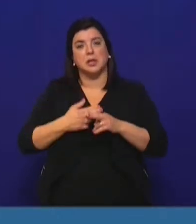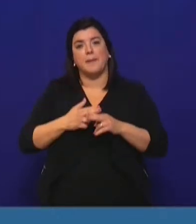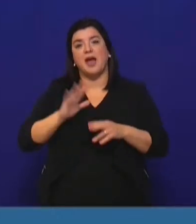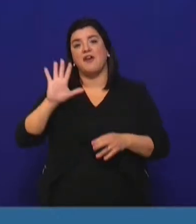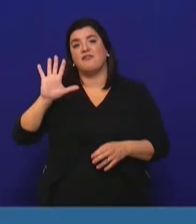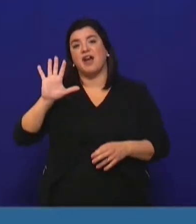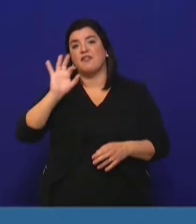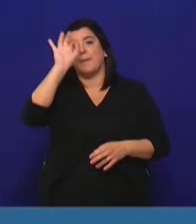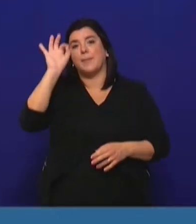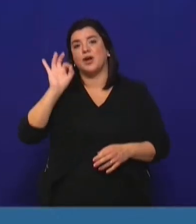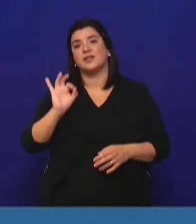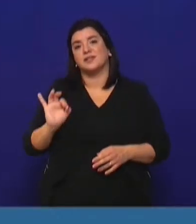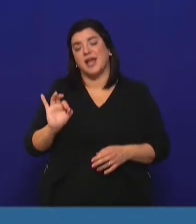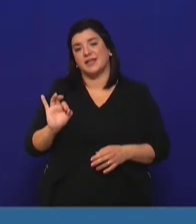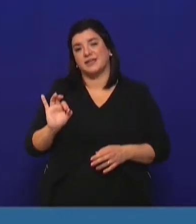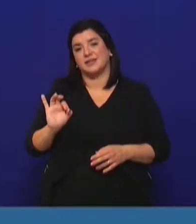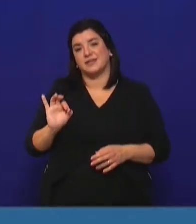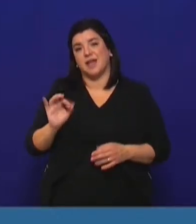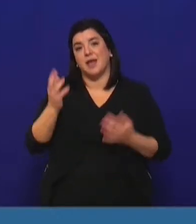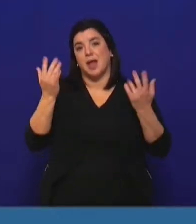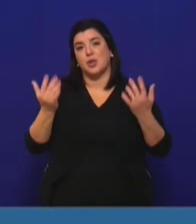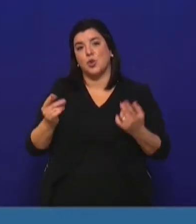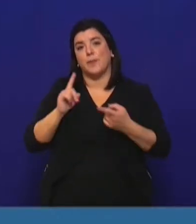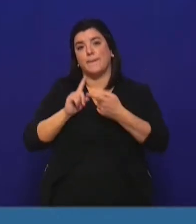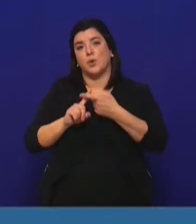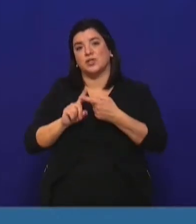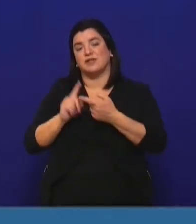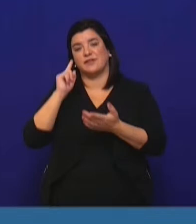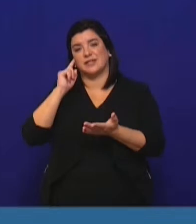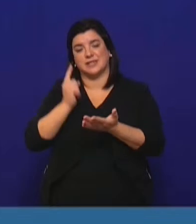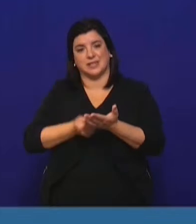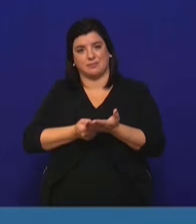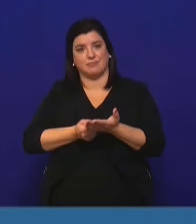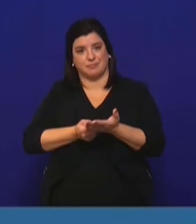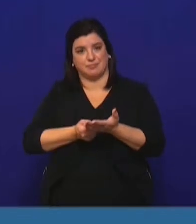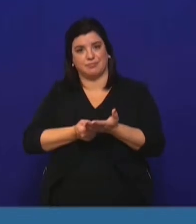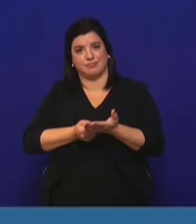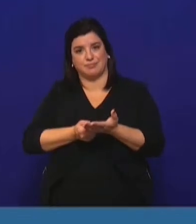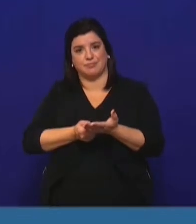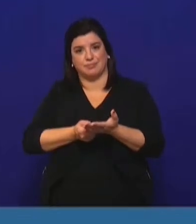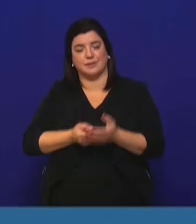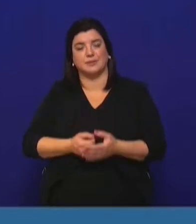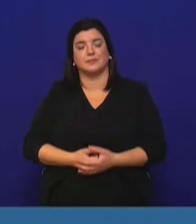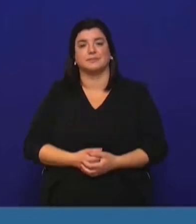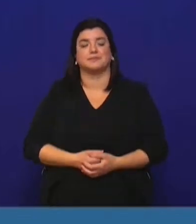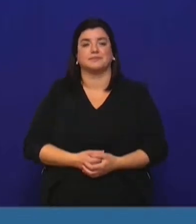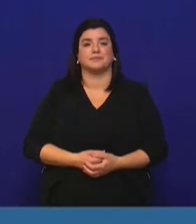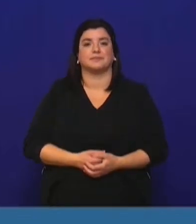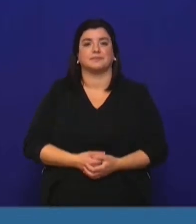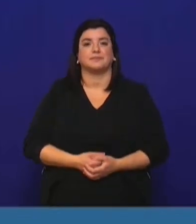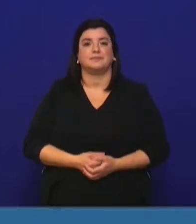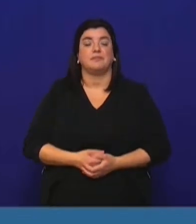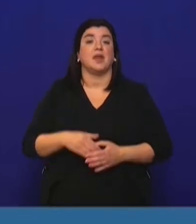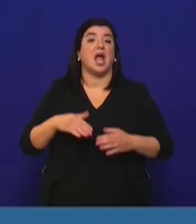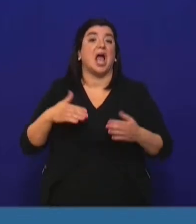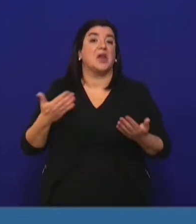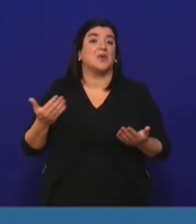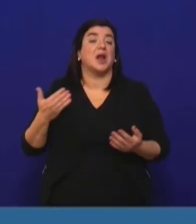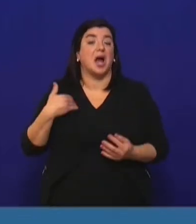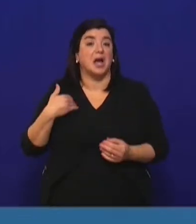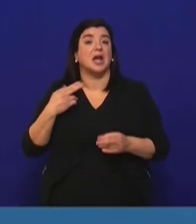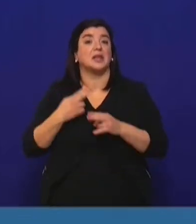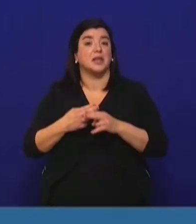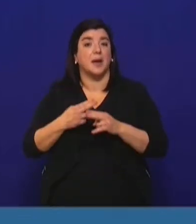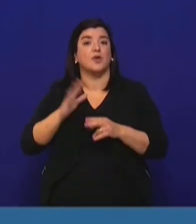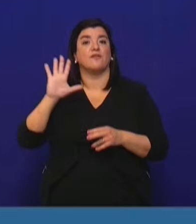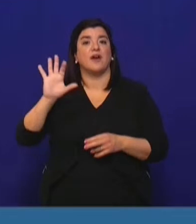5% tal-każijiet pożittivi li inti jkollok inti fil-komunità tiegħek għaddejja. U allura aħna qegħdin nagħmluhom dak